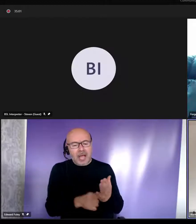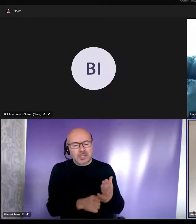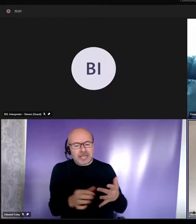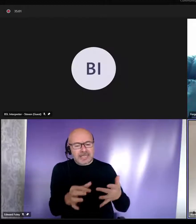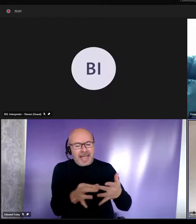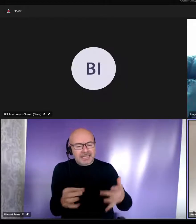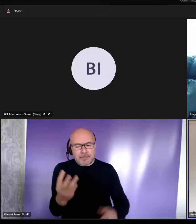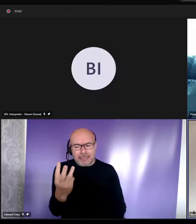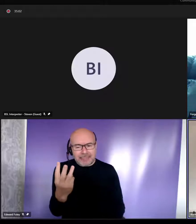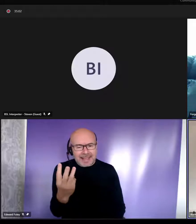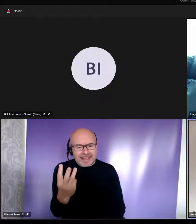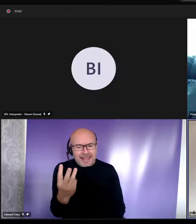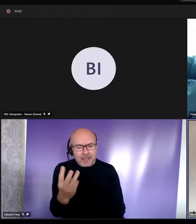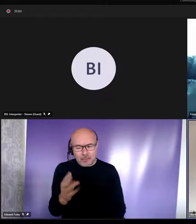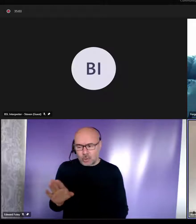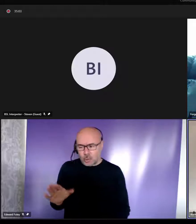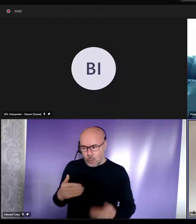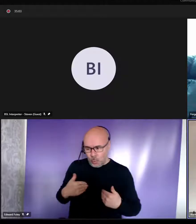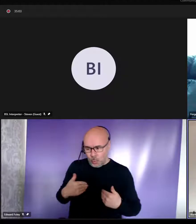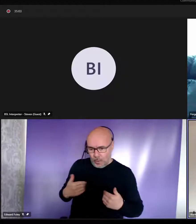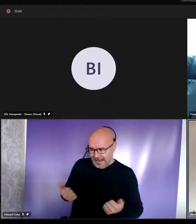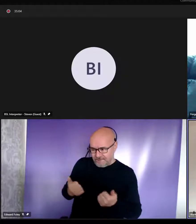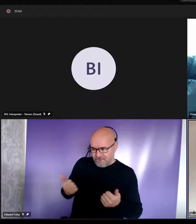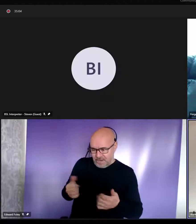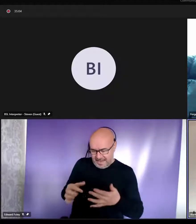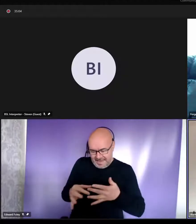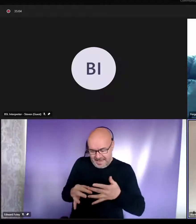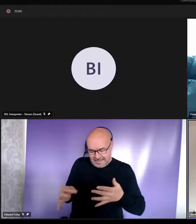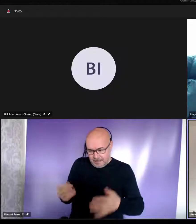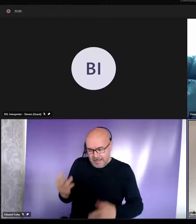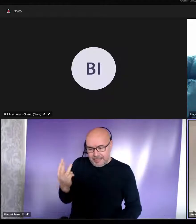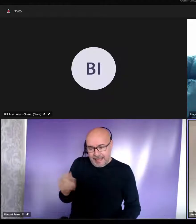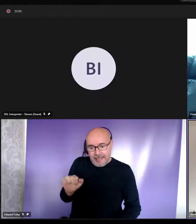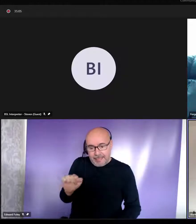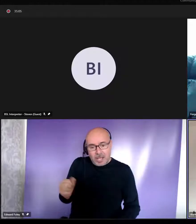No, we've done item number 3. That was the revenue budget.